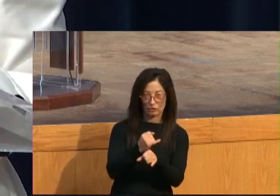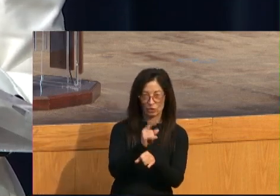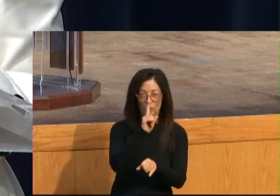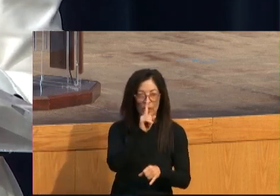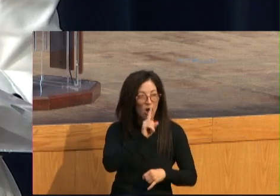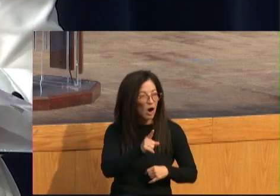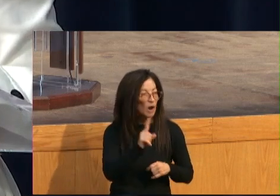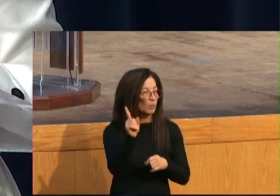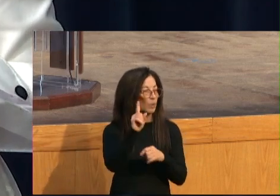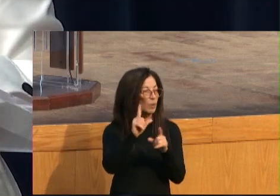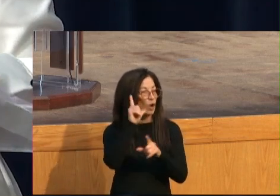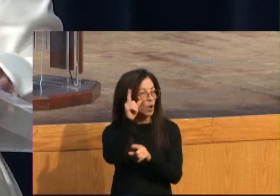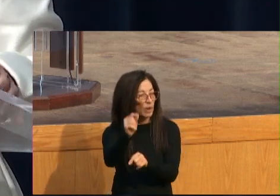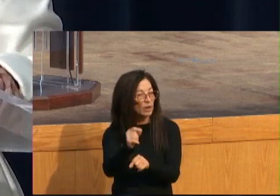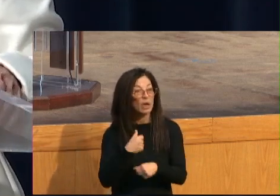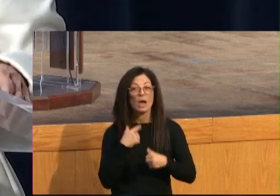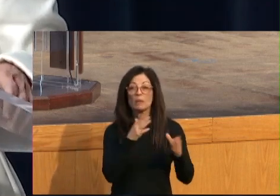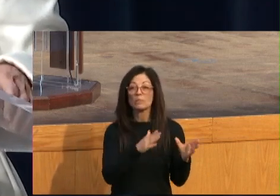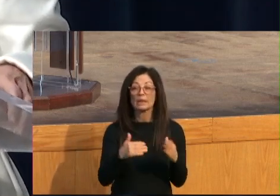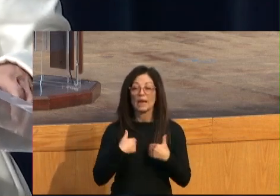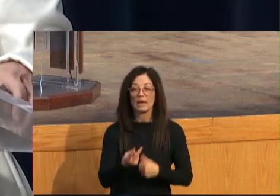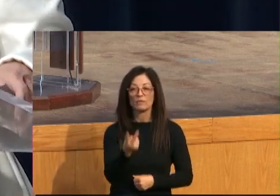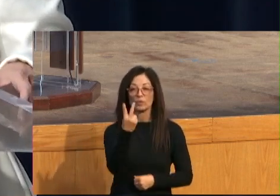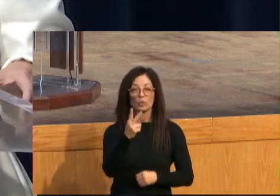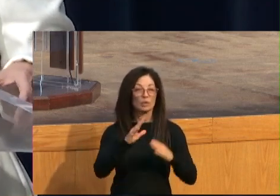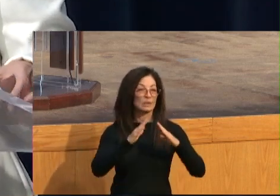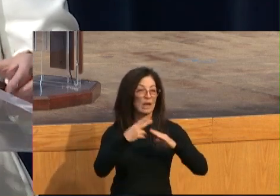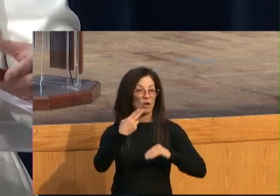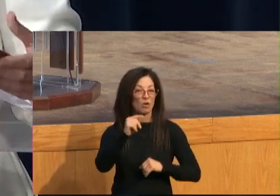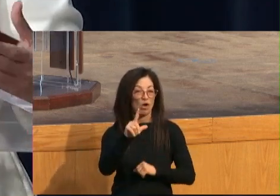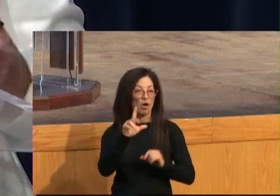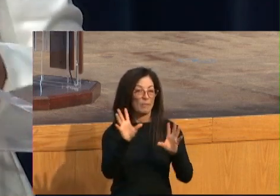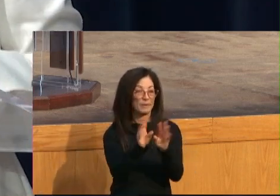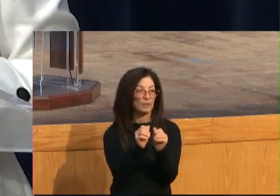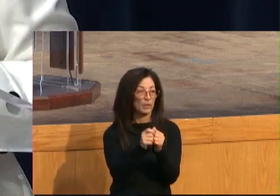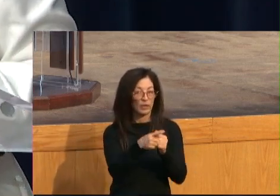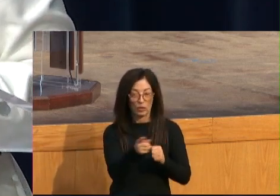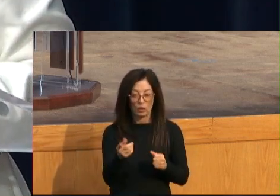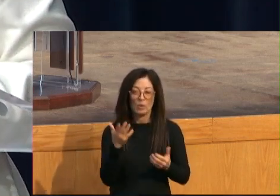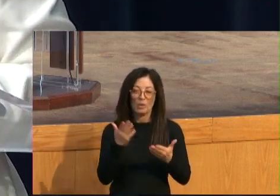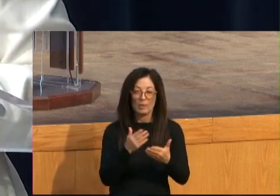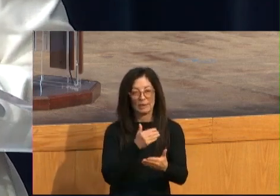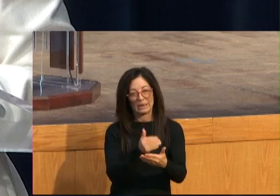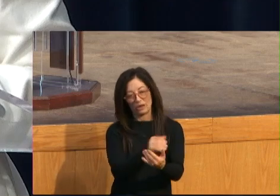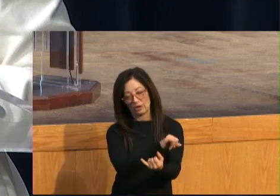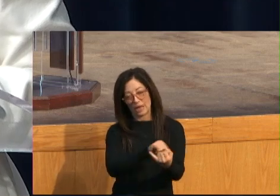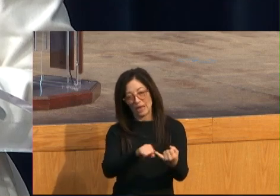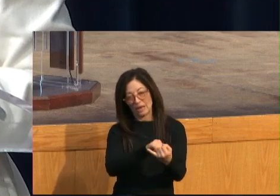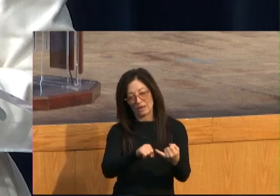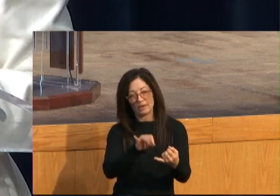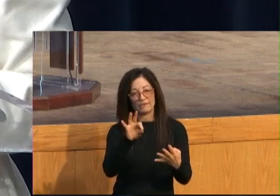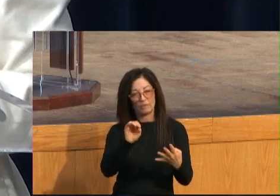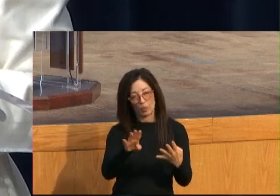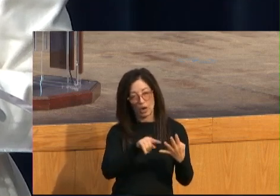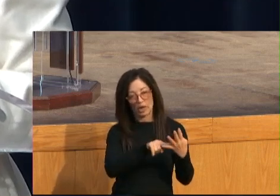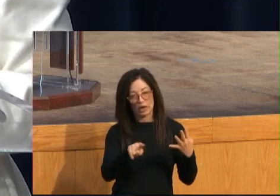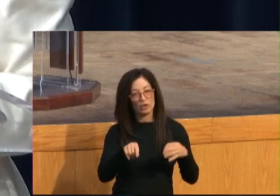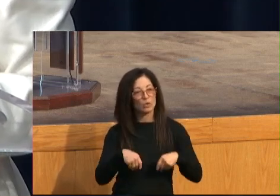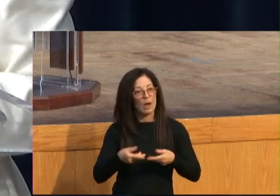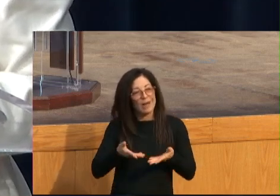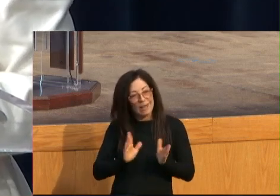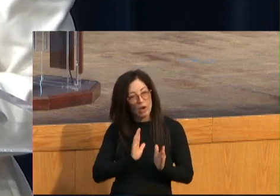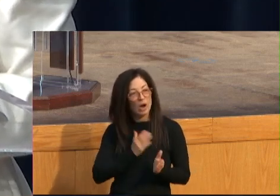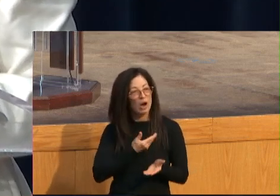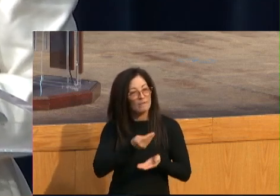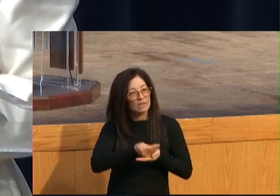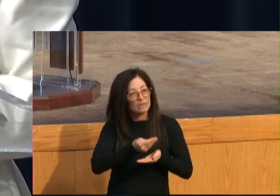we're going. So I plan to have 2 town halls with you probably toward the end of February to give our fiscal team time